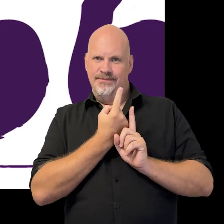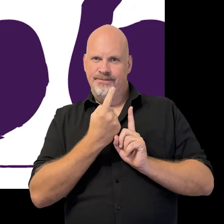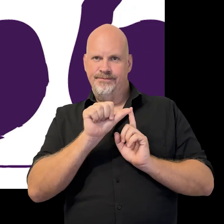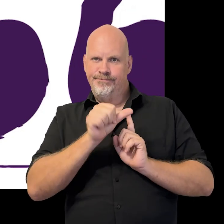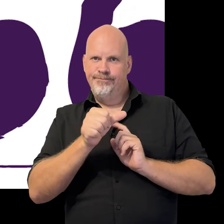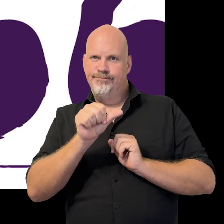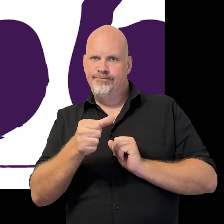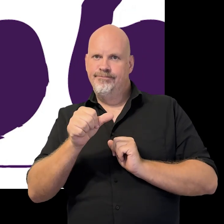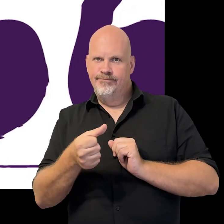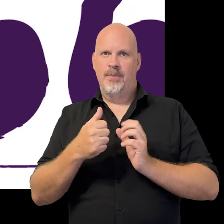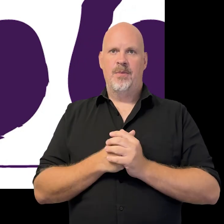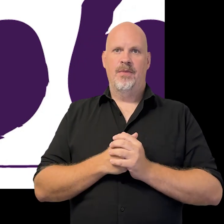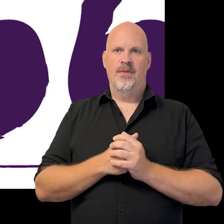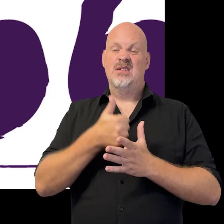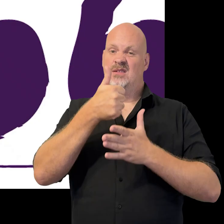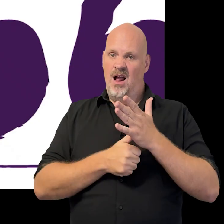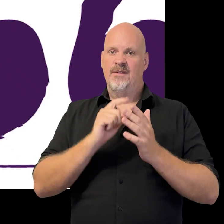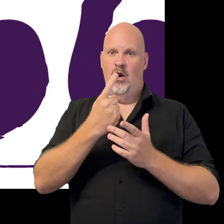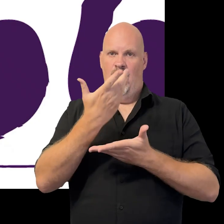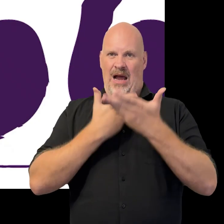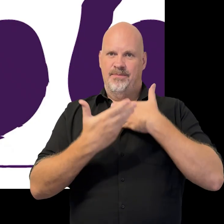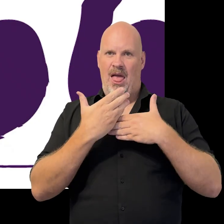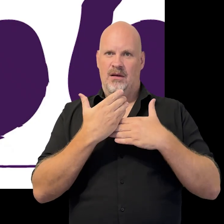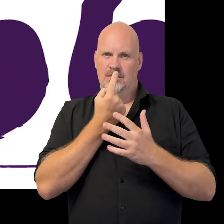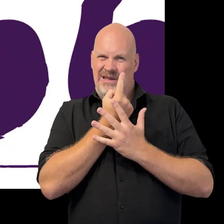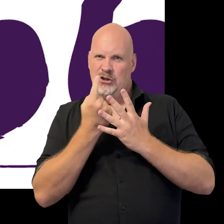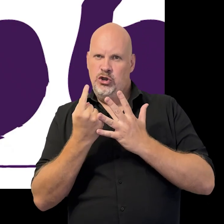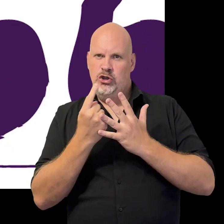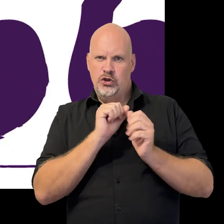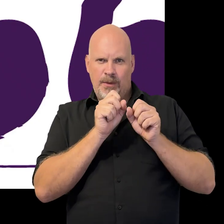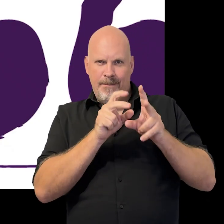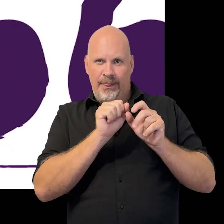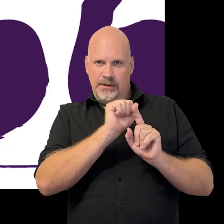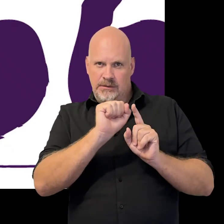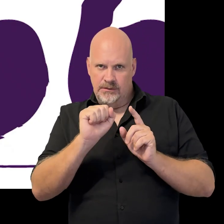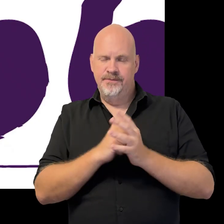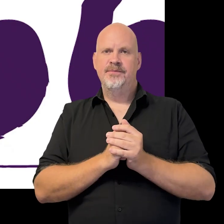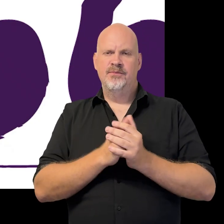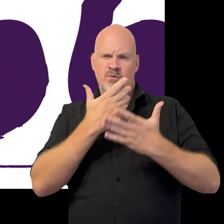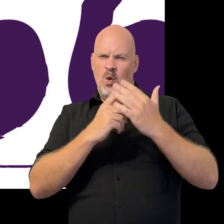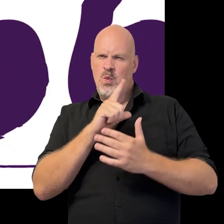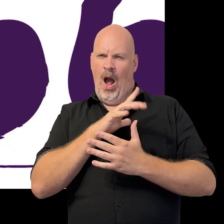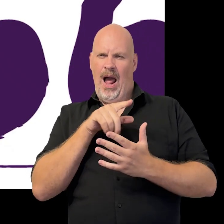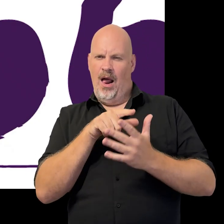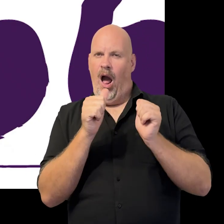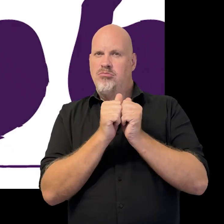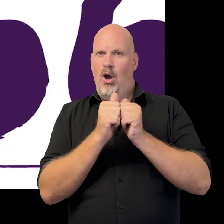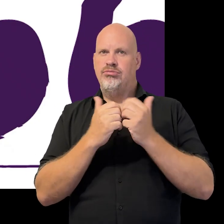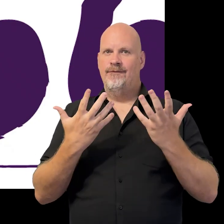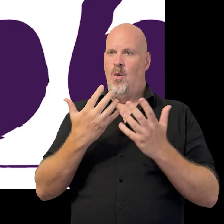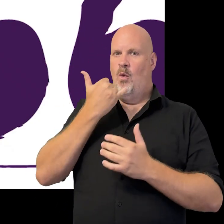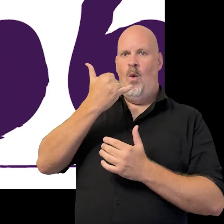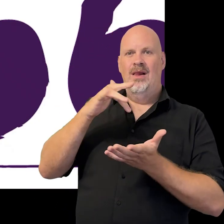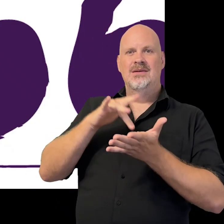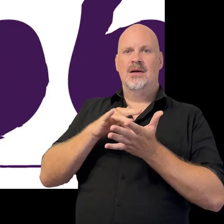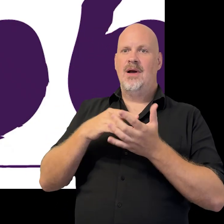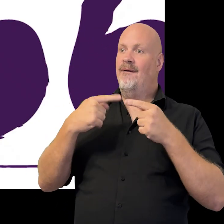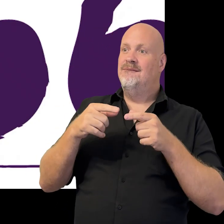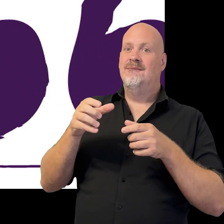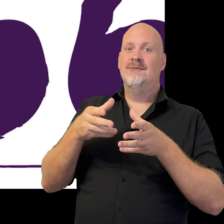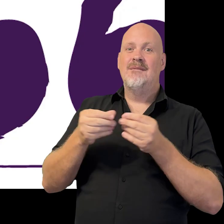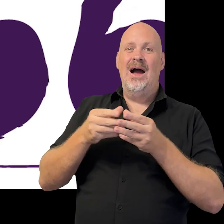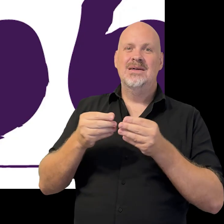to reflect upon the research journey to help you identify kind of what